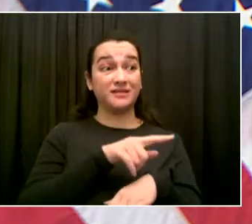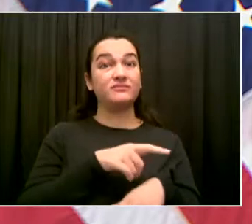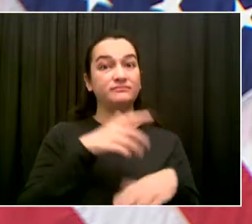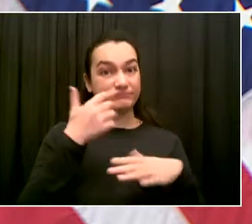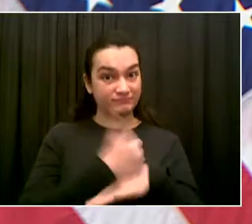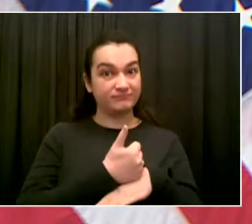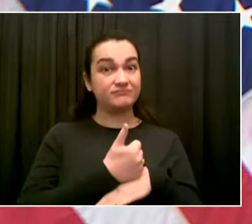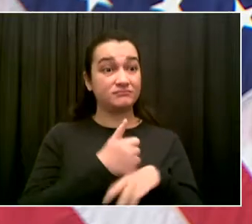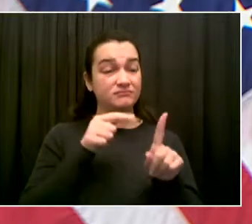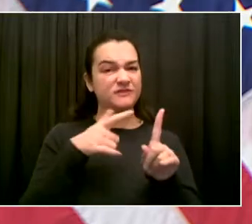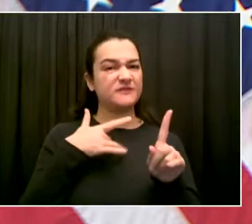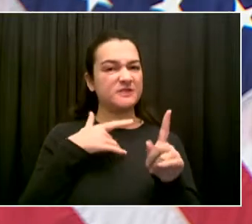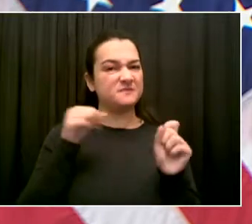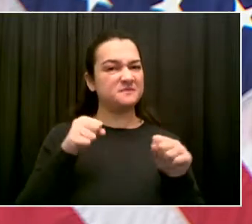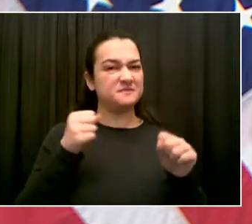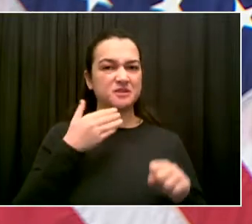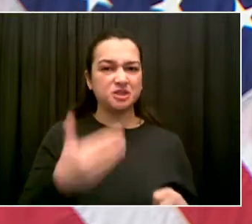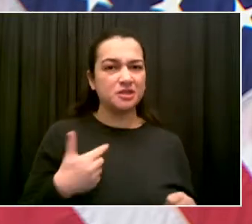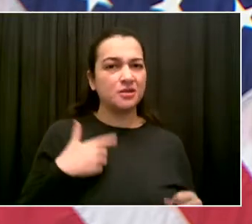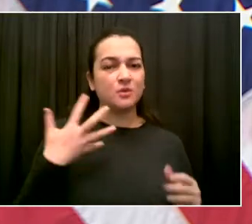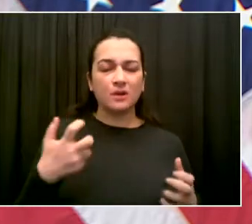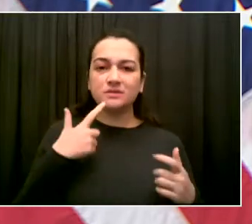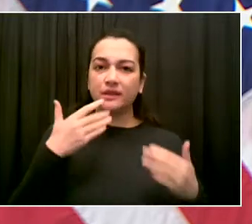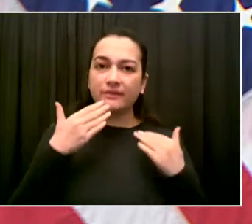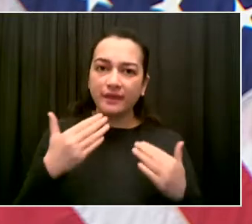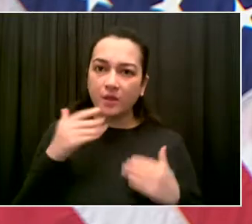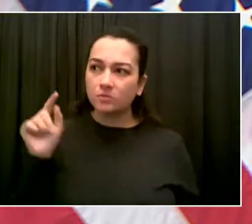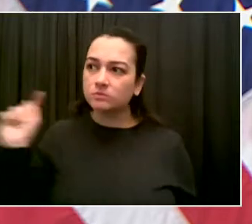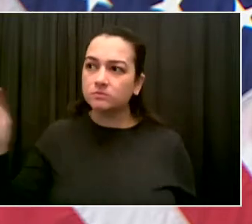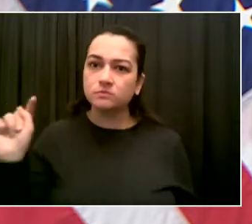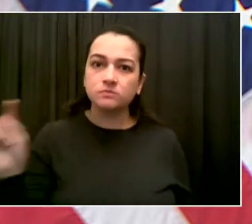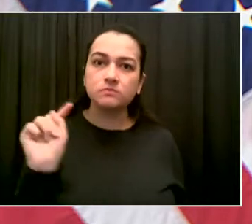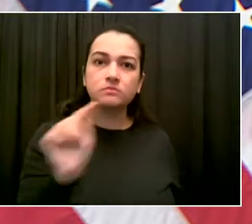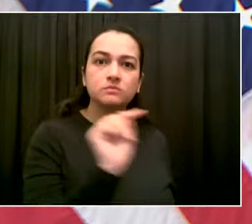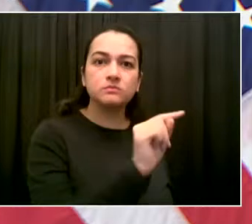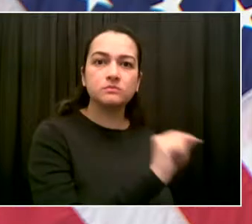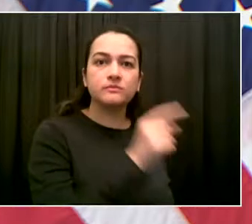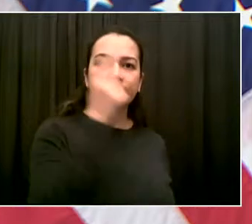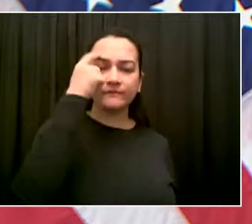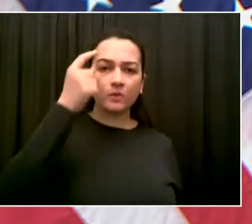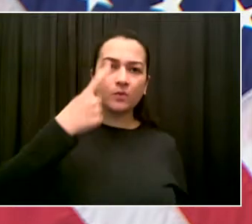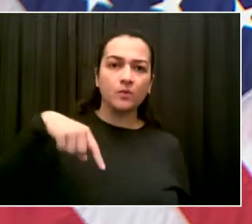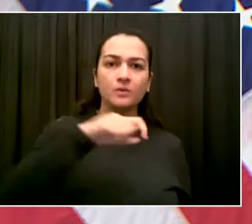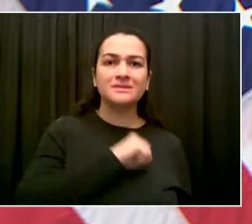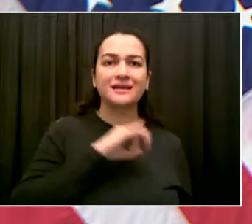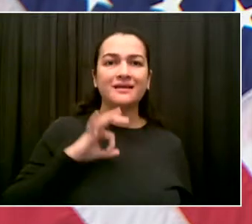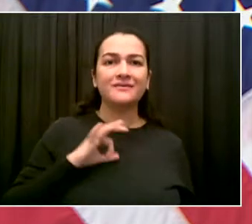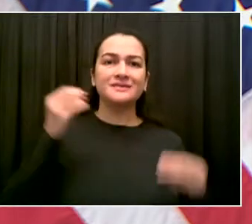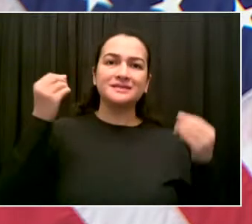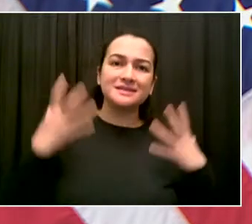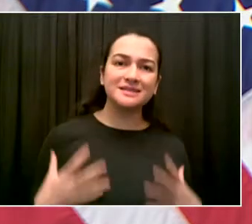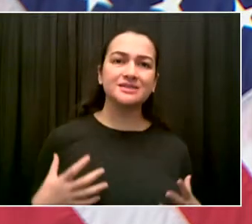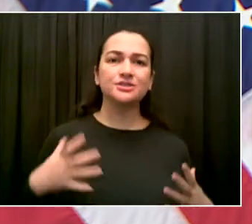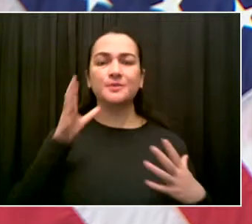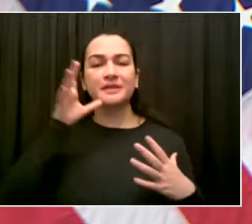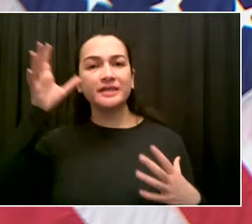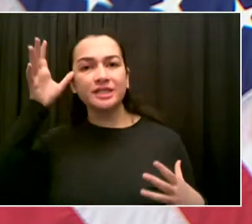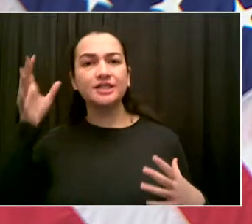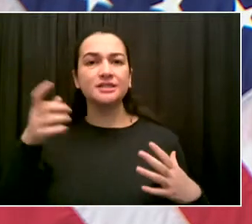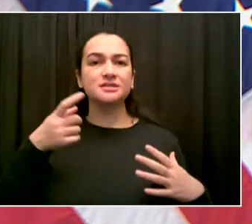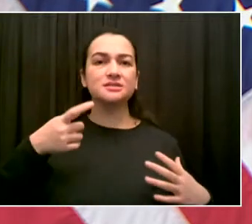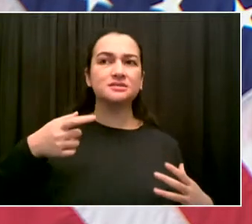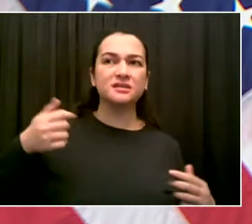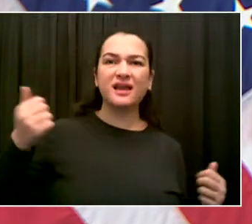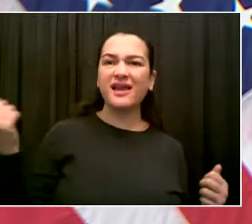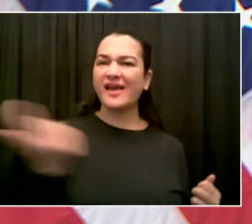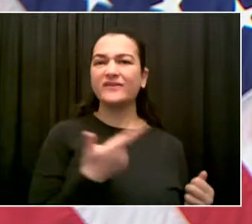schools are safe for both students and staff. And we know that the multi-tiered, gold-layered standard approach to health and safety is